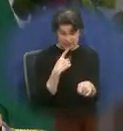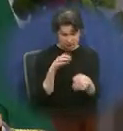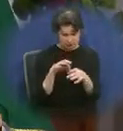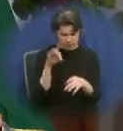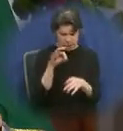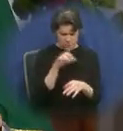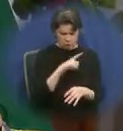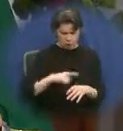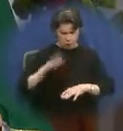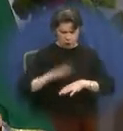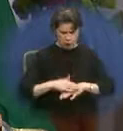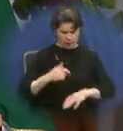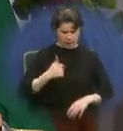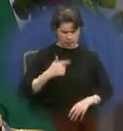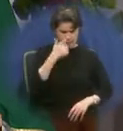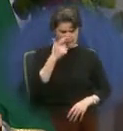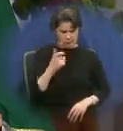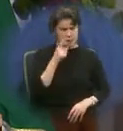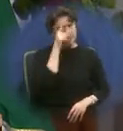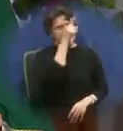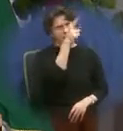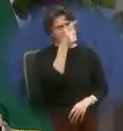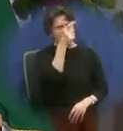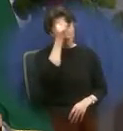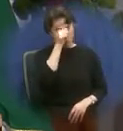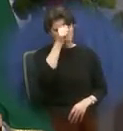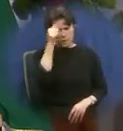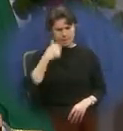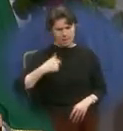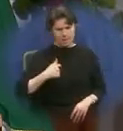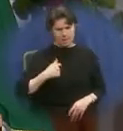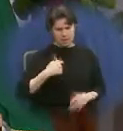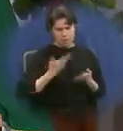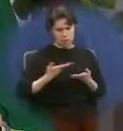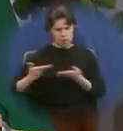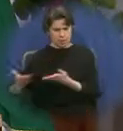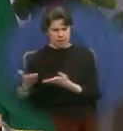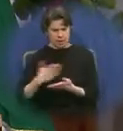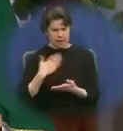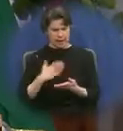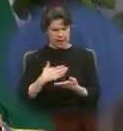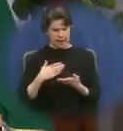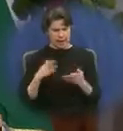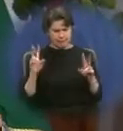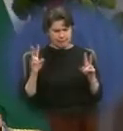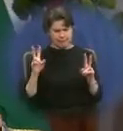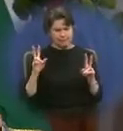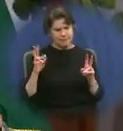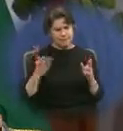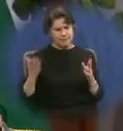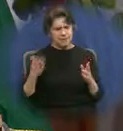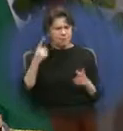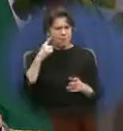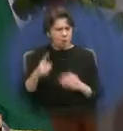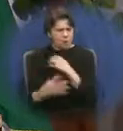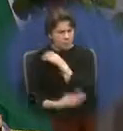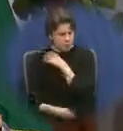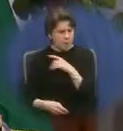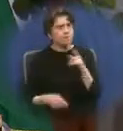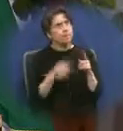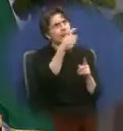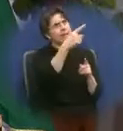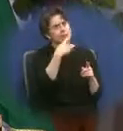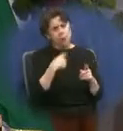is upon me, because he has anointed me to bring glad tidings to the poor. He has sent me to proclaim liberty